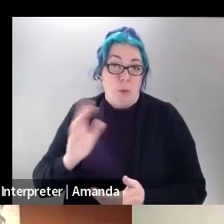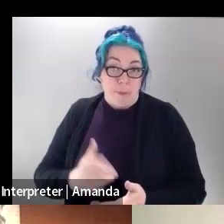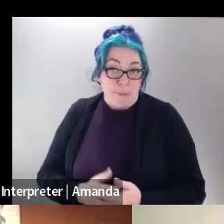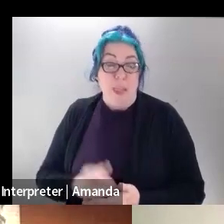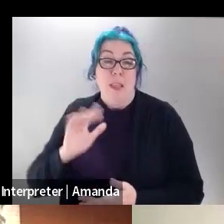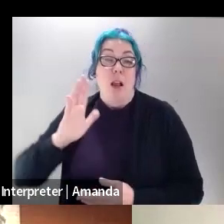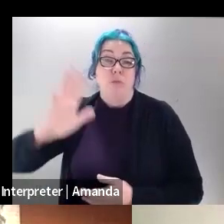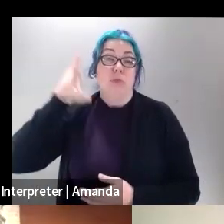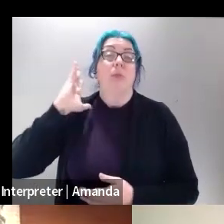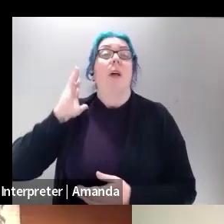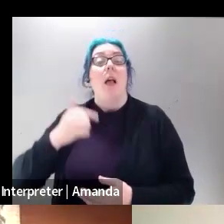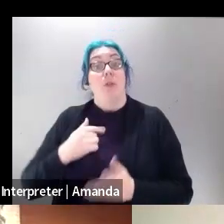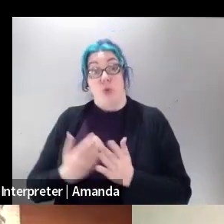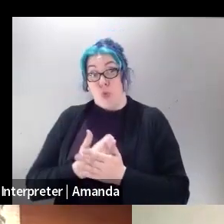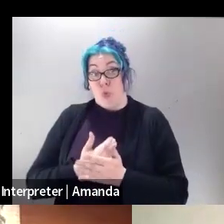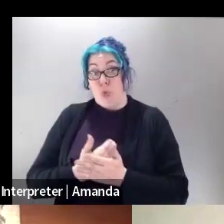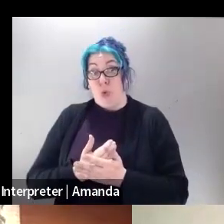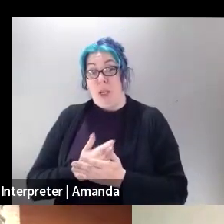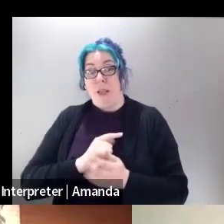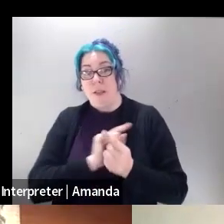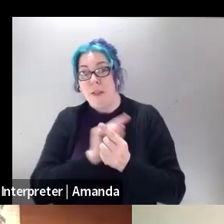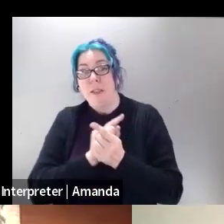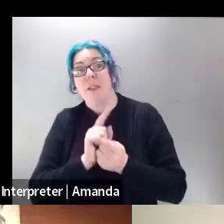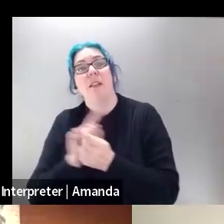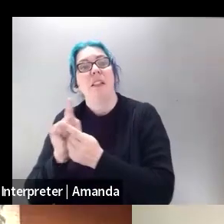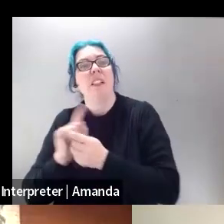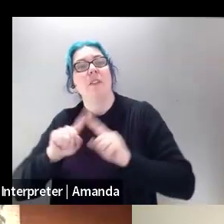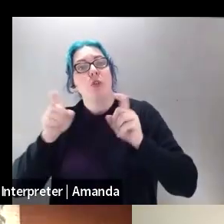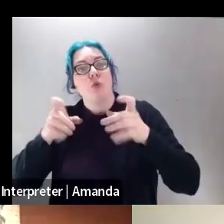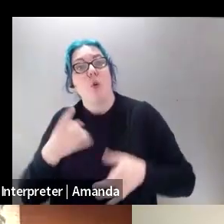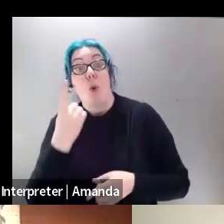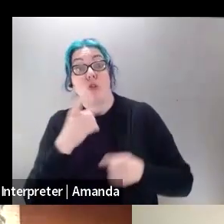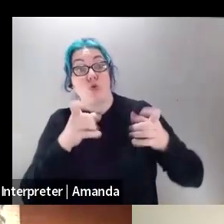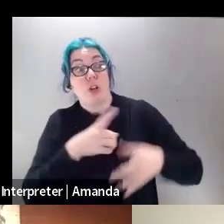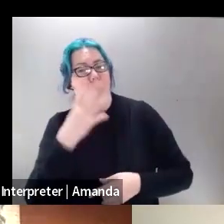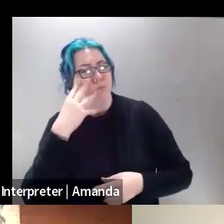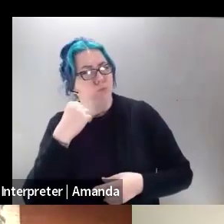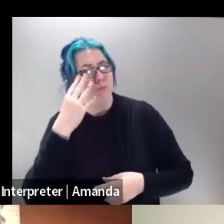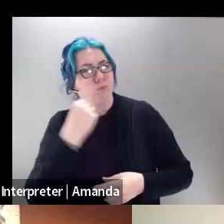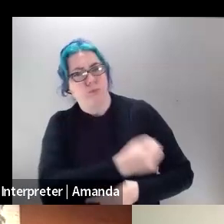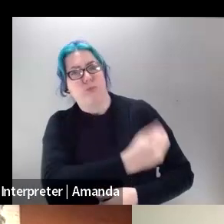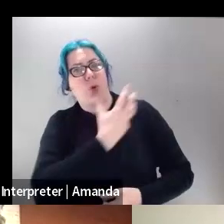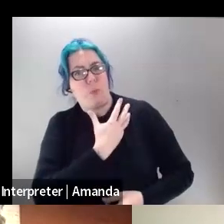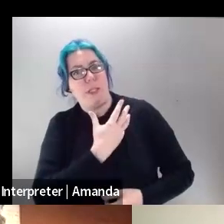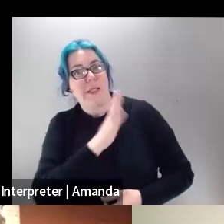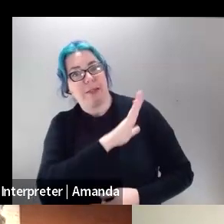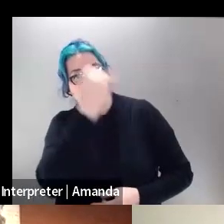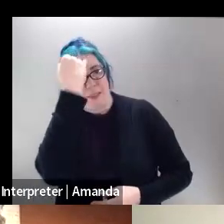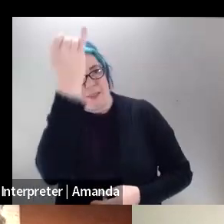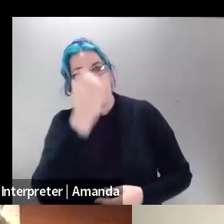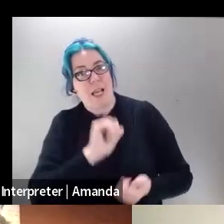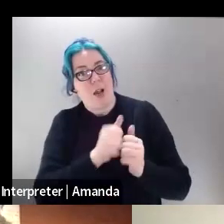director, and a really established director kind of mentioned it to me, and I'm like, I'm gonna co-opt that